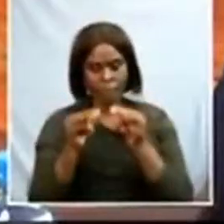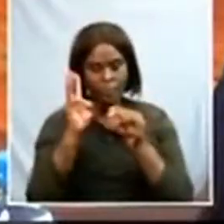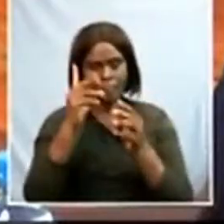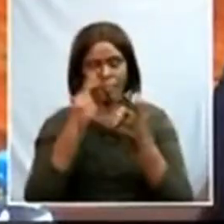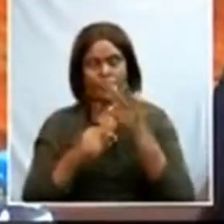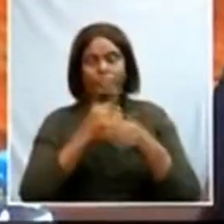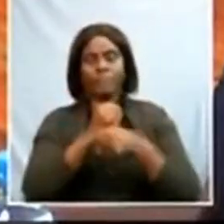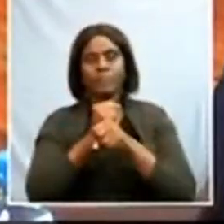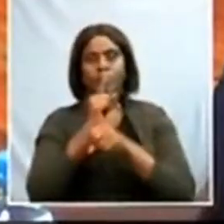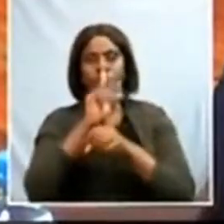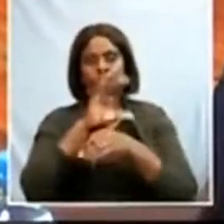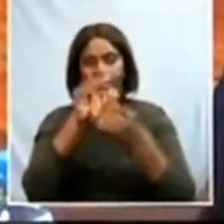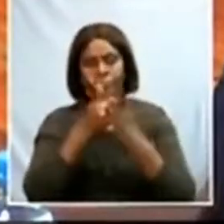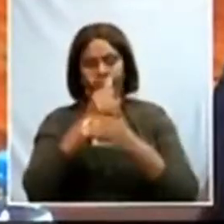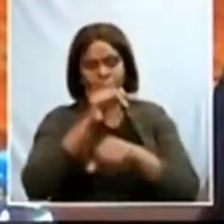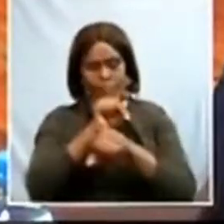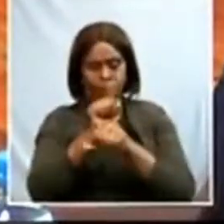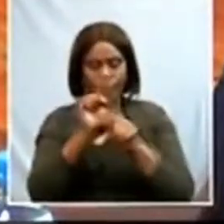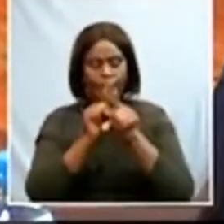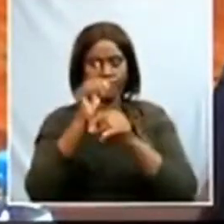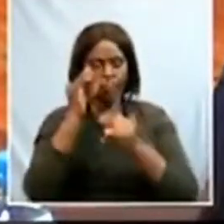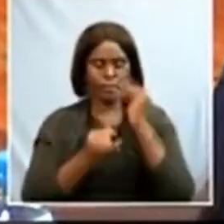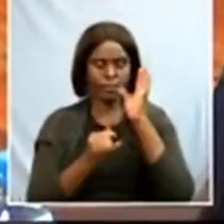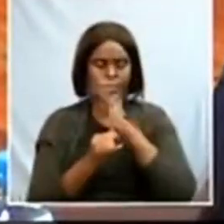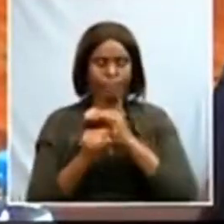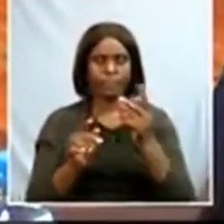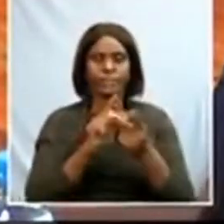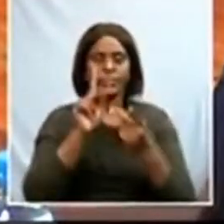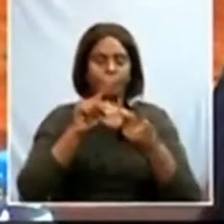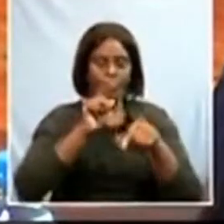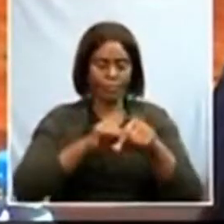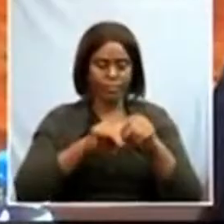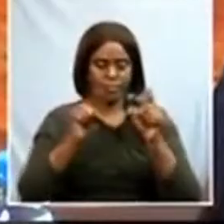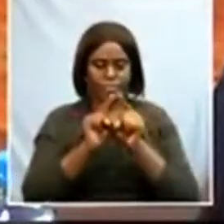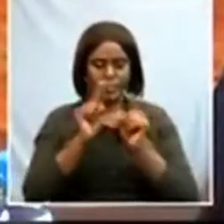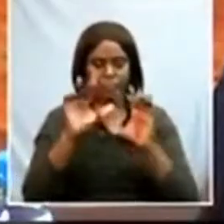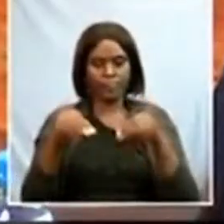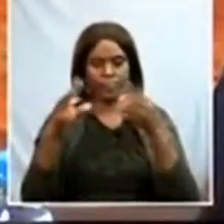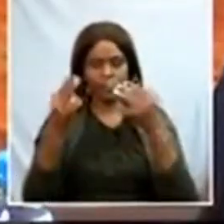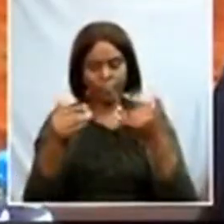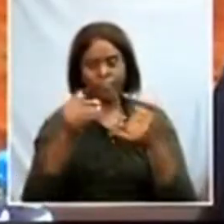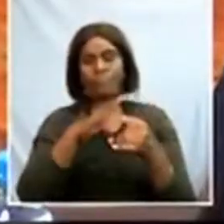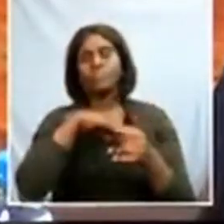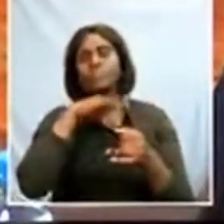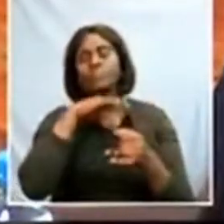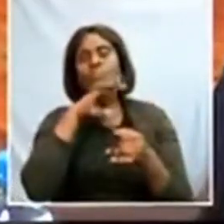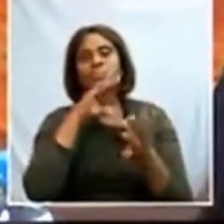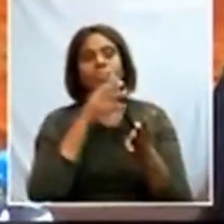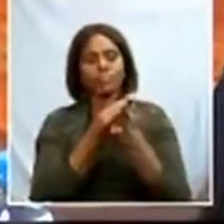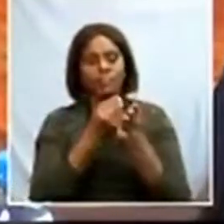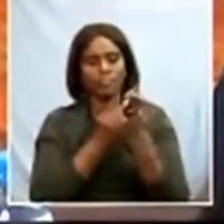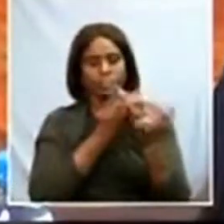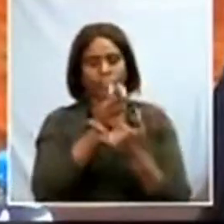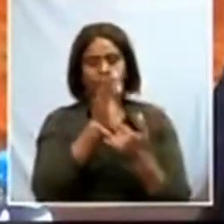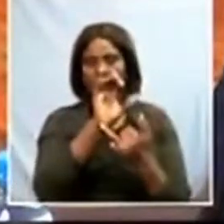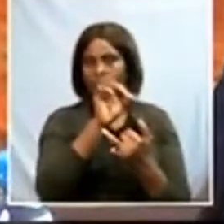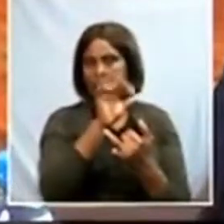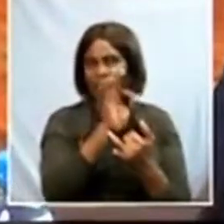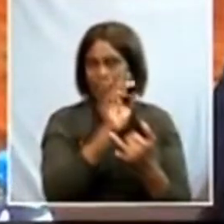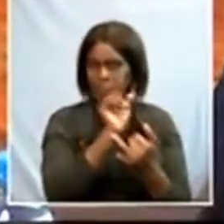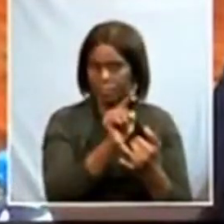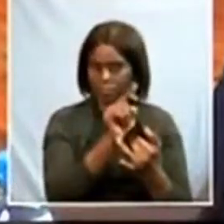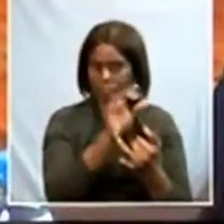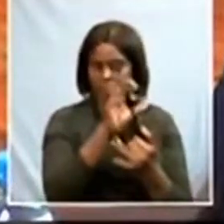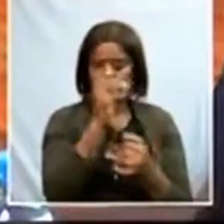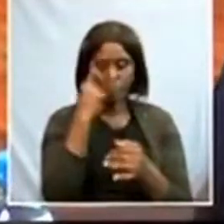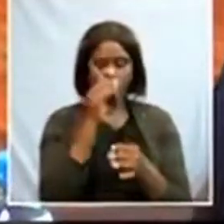ensure that all the projects are completed on time and allocate enough funds through the CDFC for the